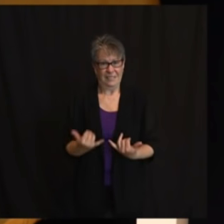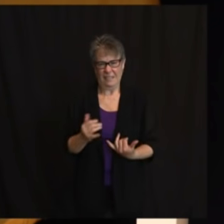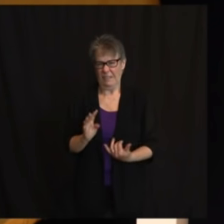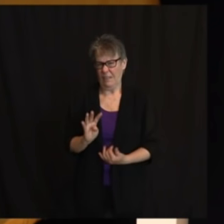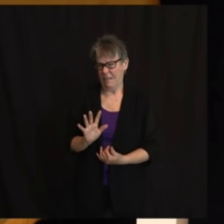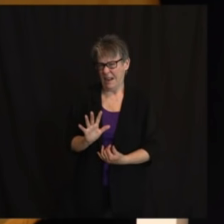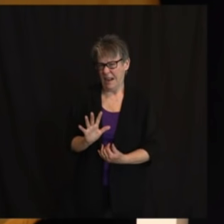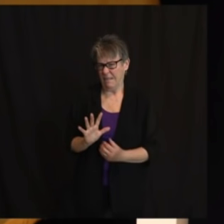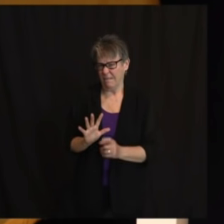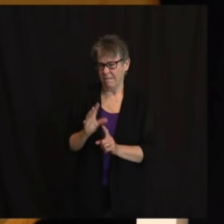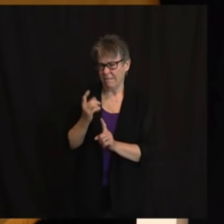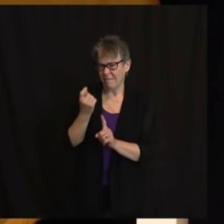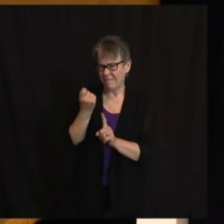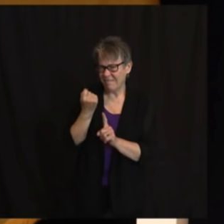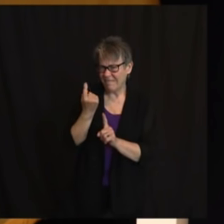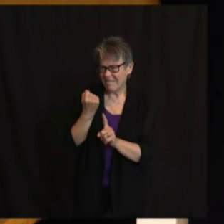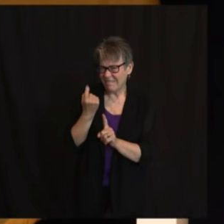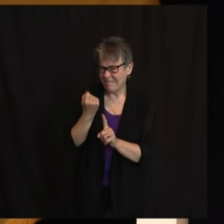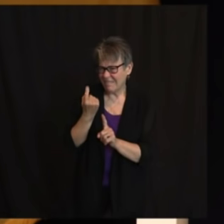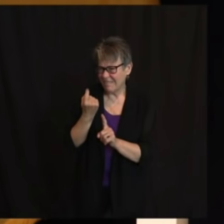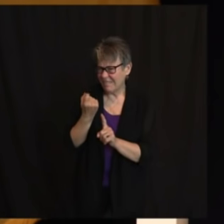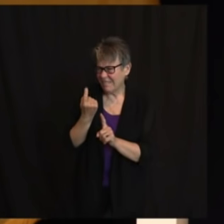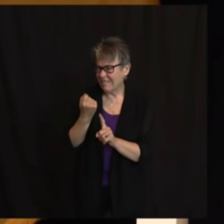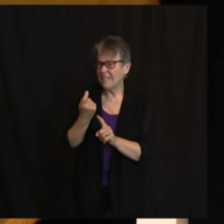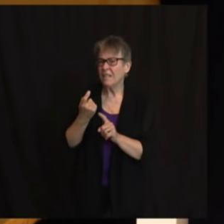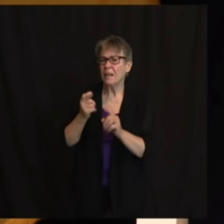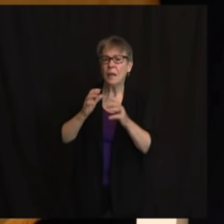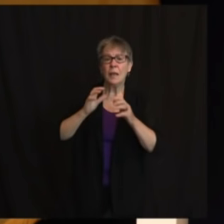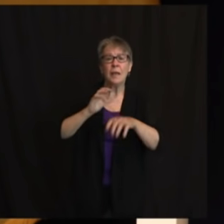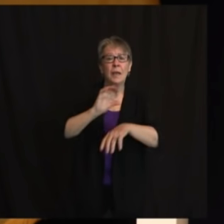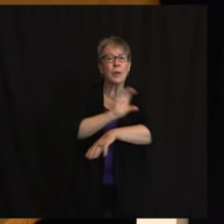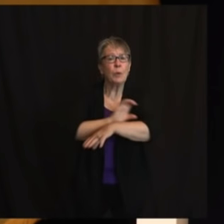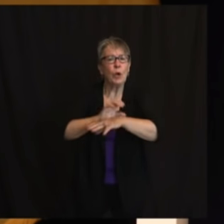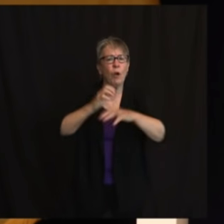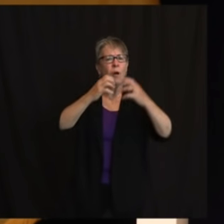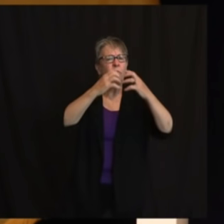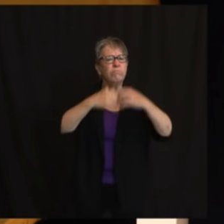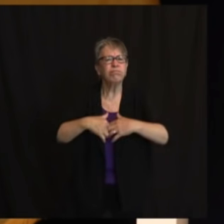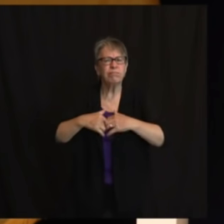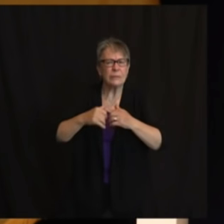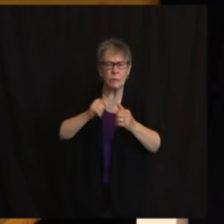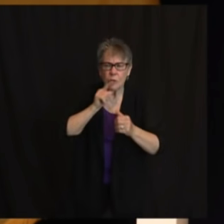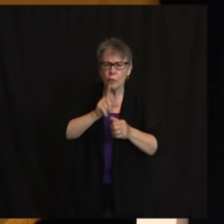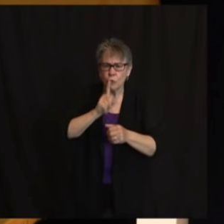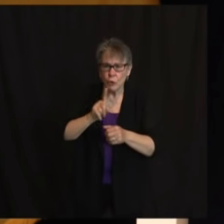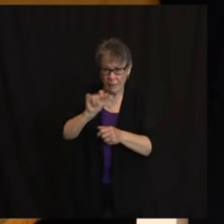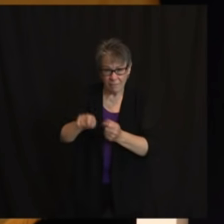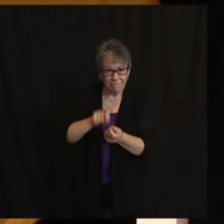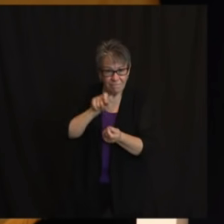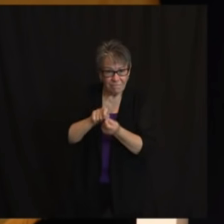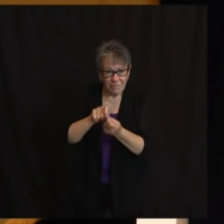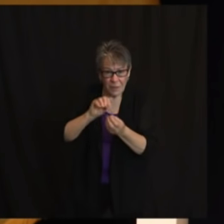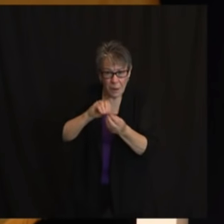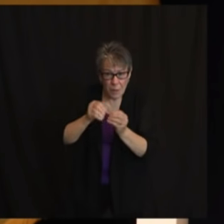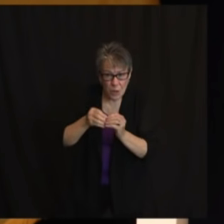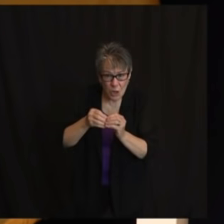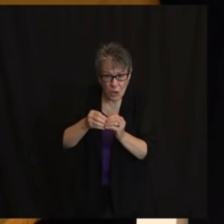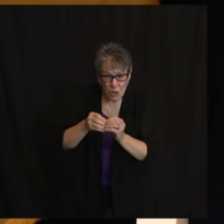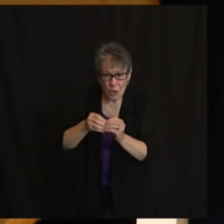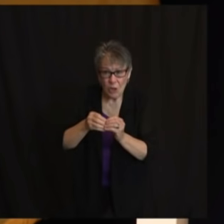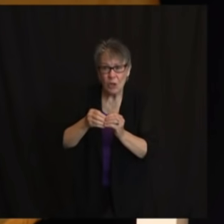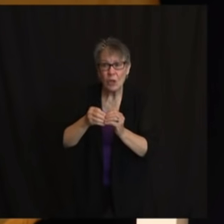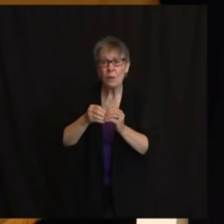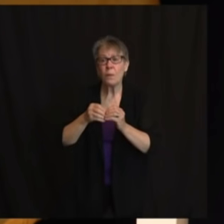the breakdown of deaths by race and ethnicity is as follows: white, 52.5,